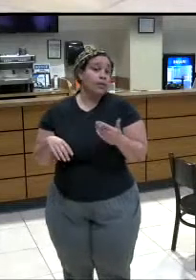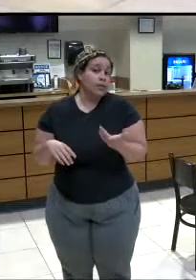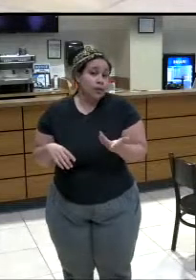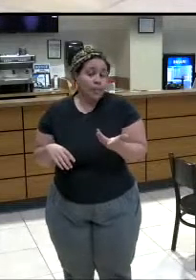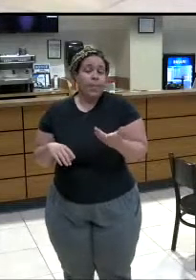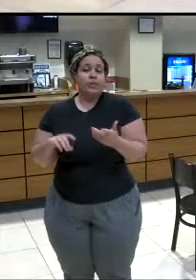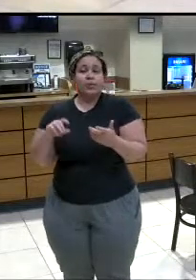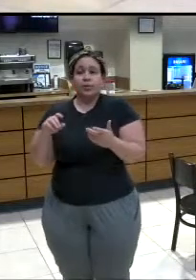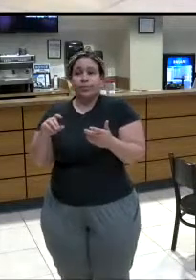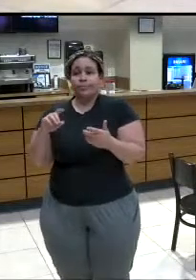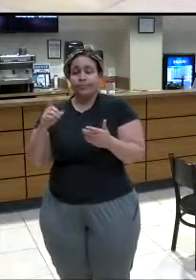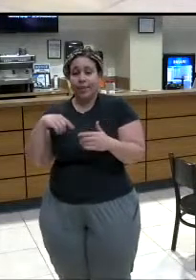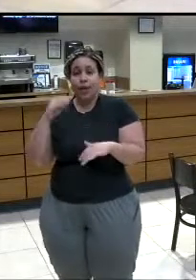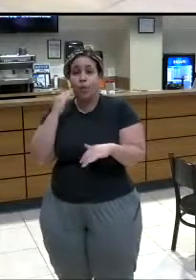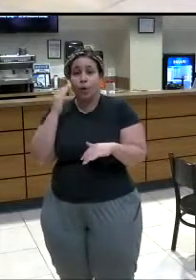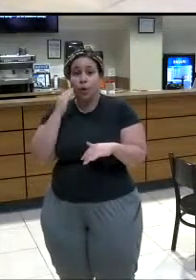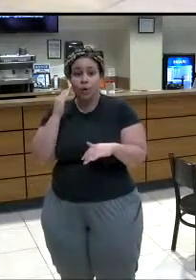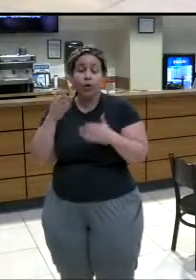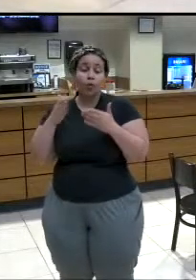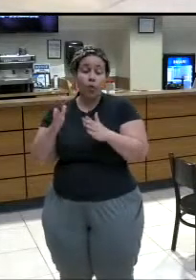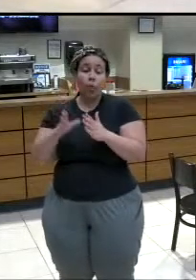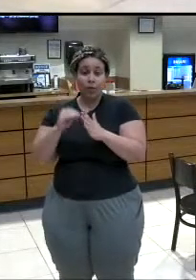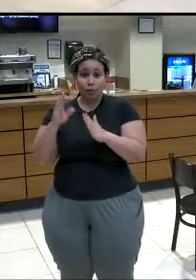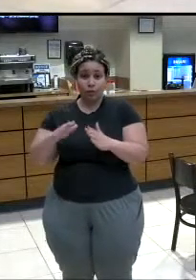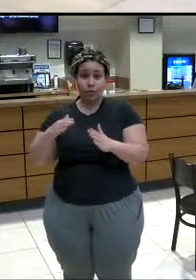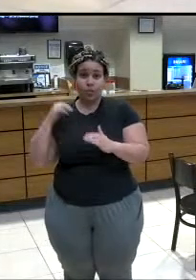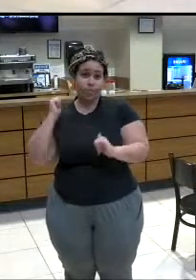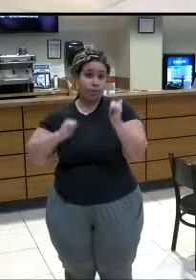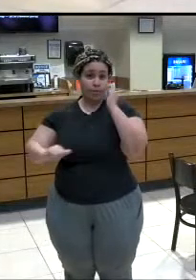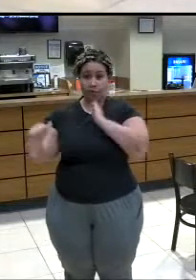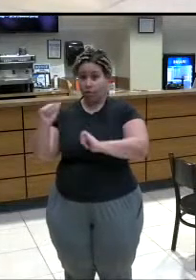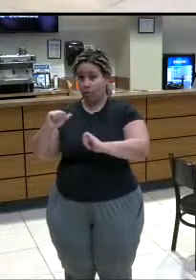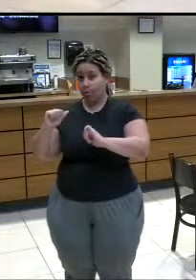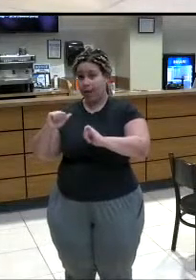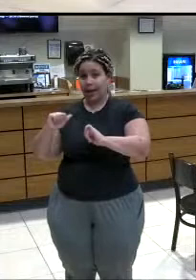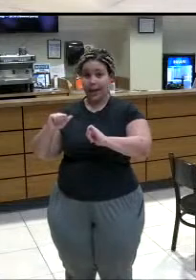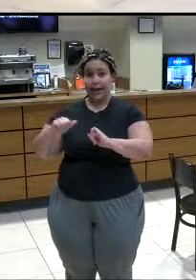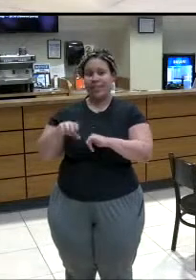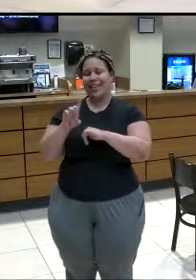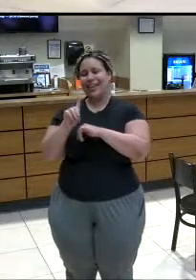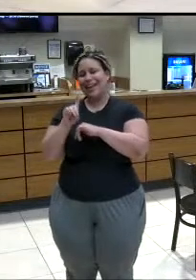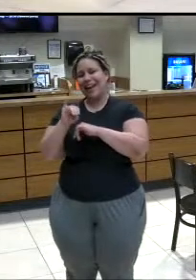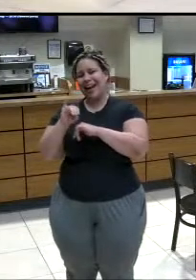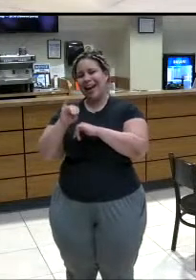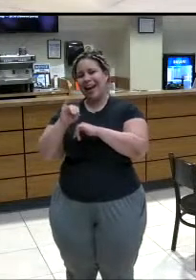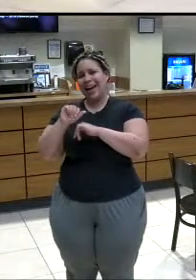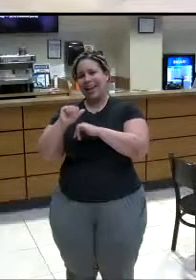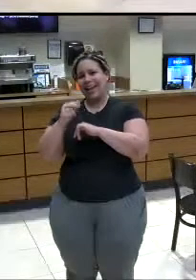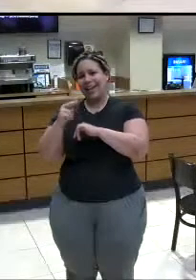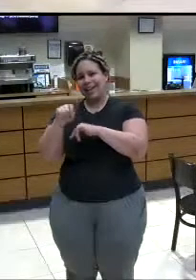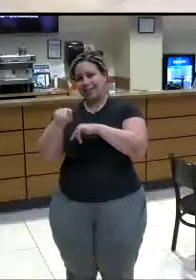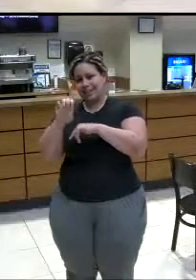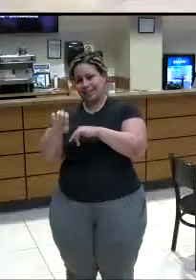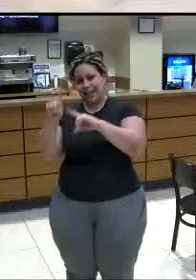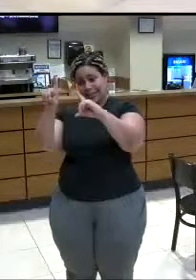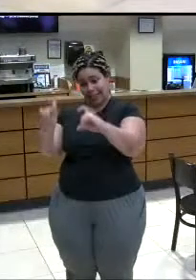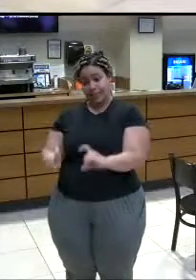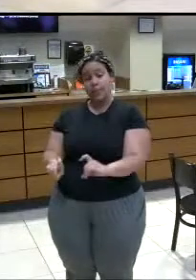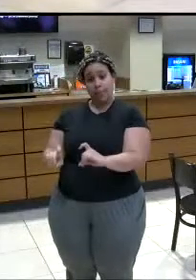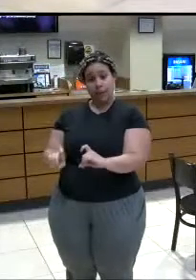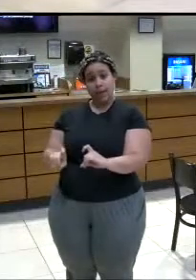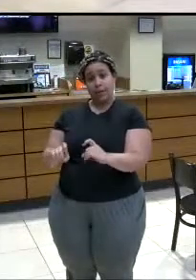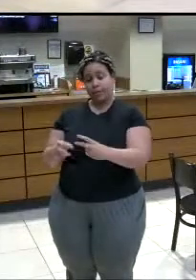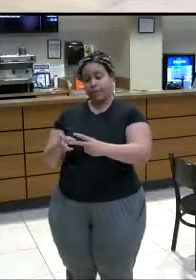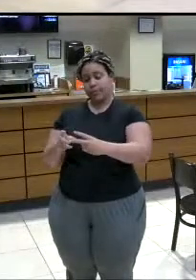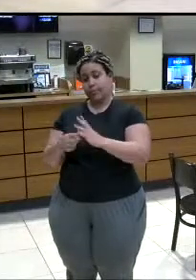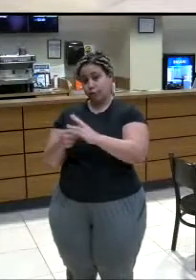students are performing in their class. And then I think that the diagnostic assessment is going to tell us two things. It's going to tell us, one, was